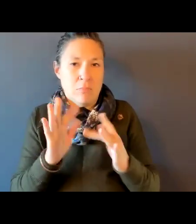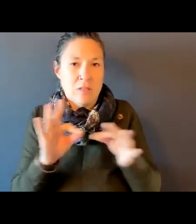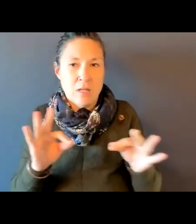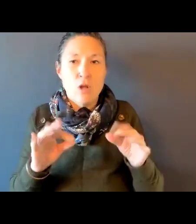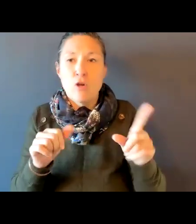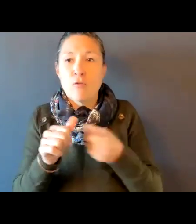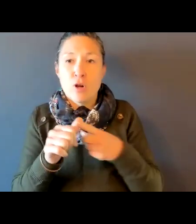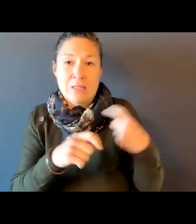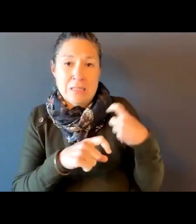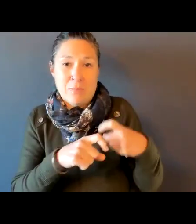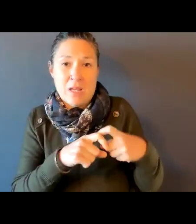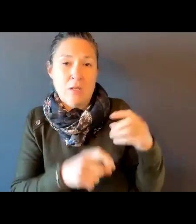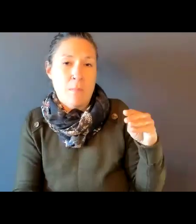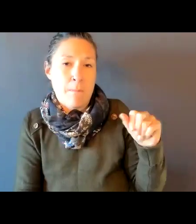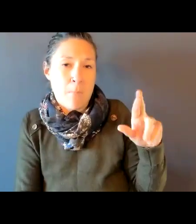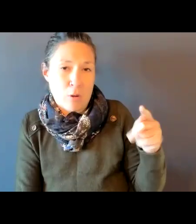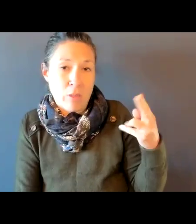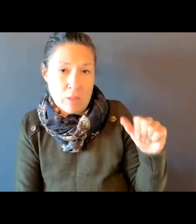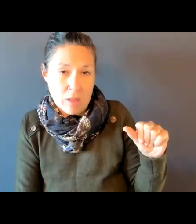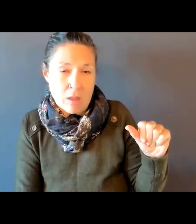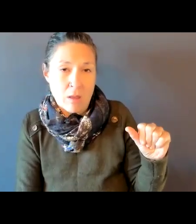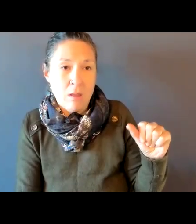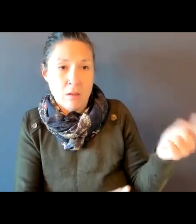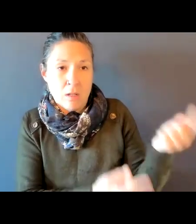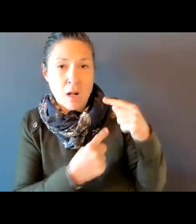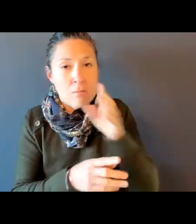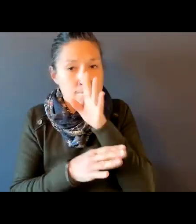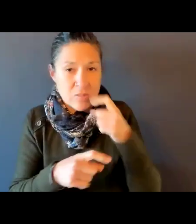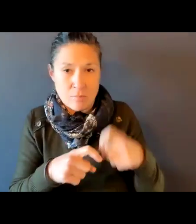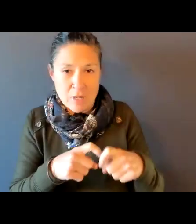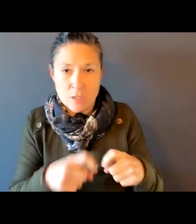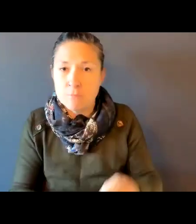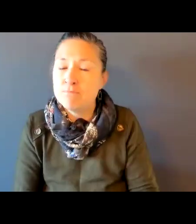Spanish interpreter, could you please come into the English room and say that?